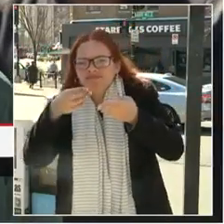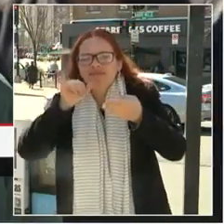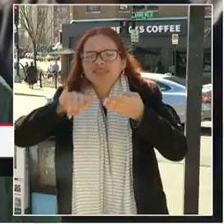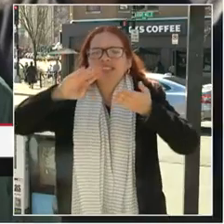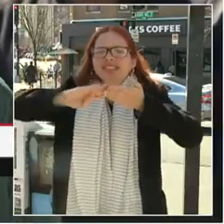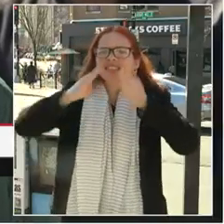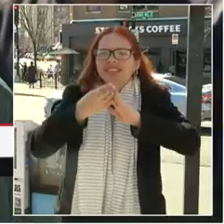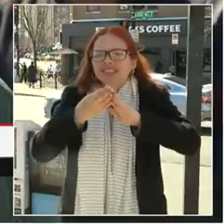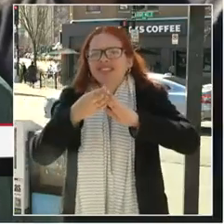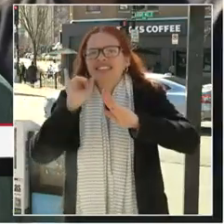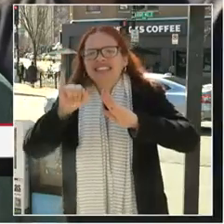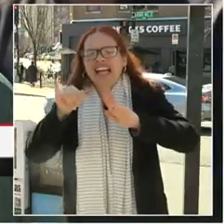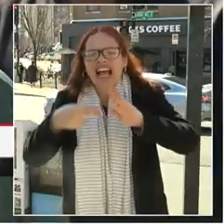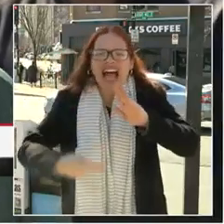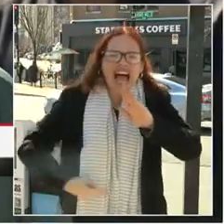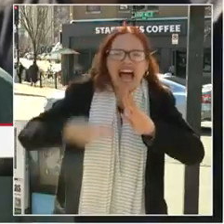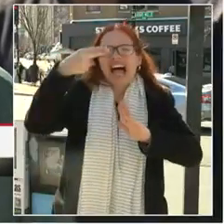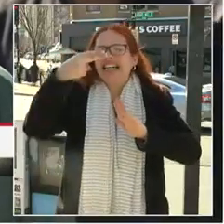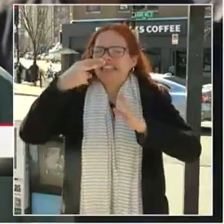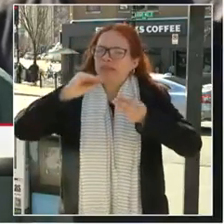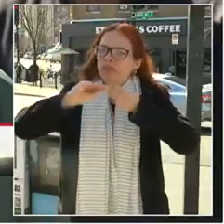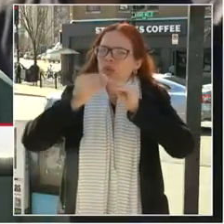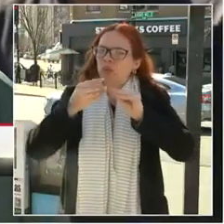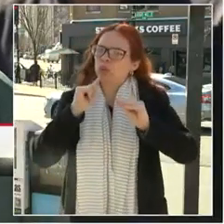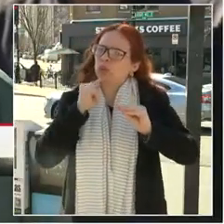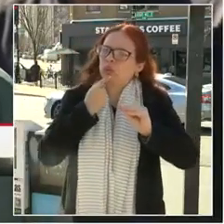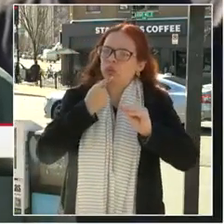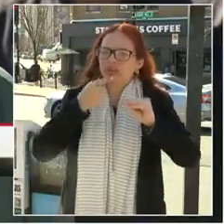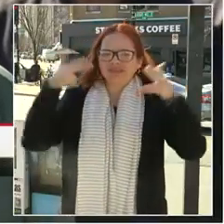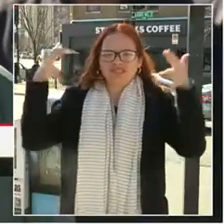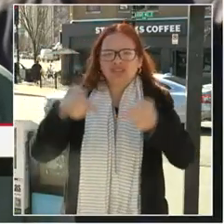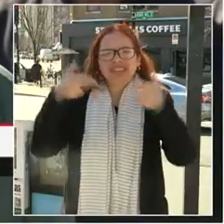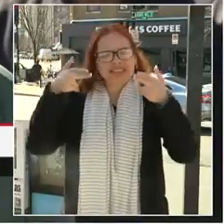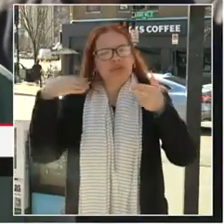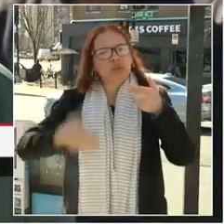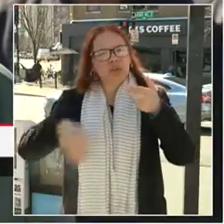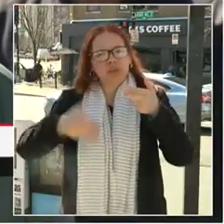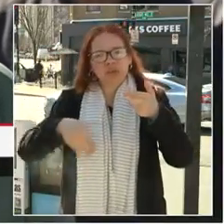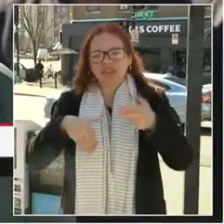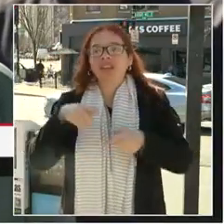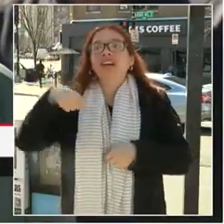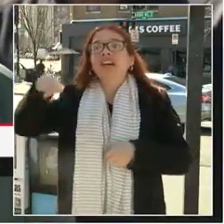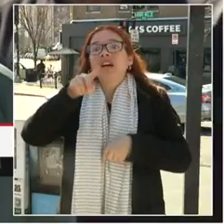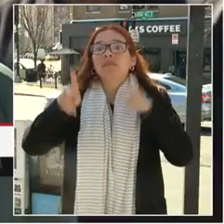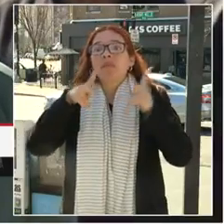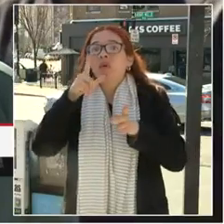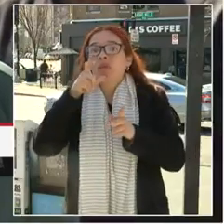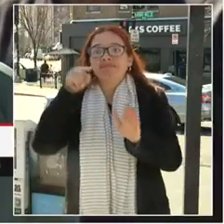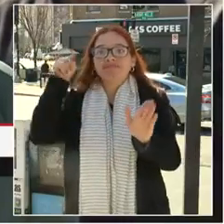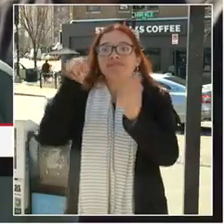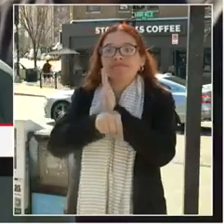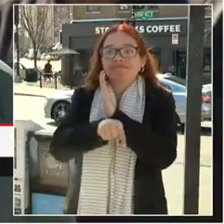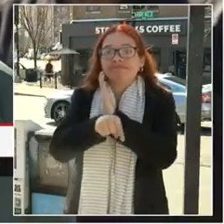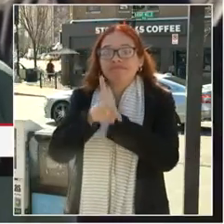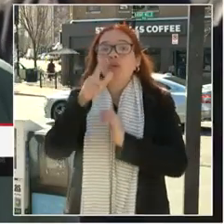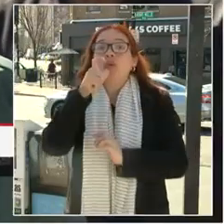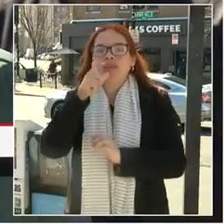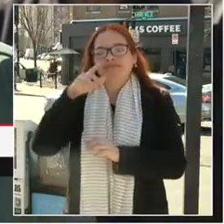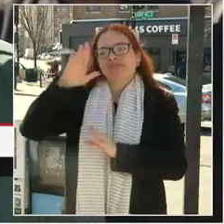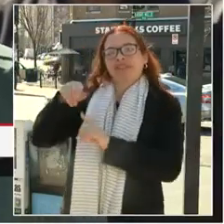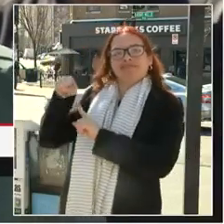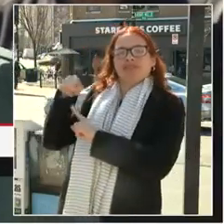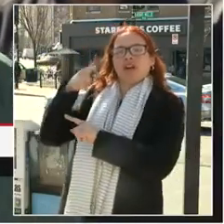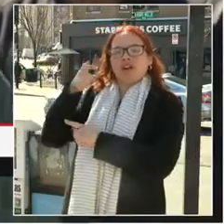highest numbers, unfortunately, of gunshots and people killed by guns. The task force